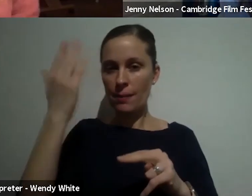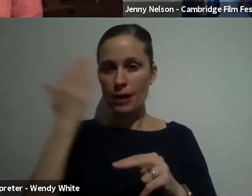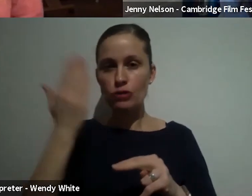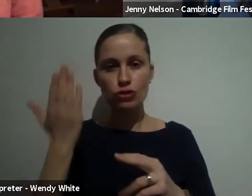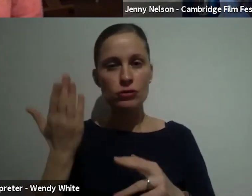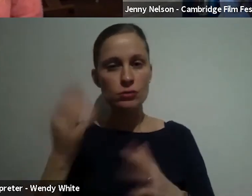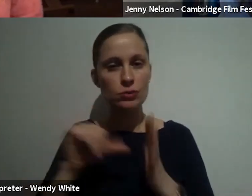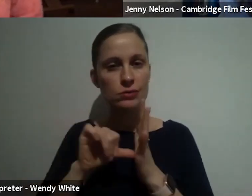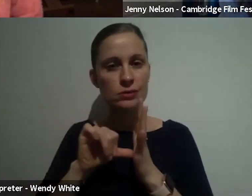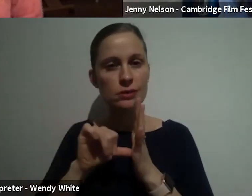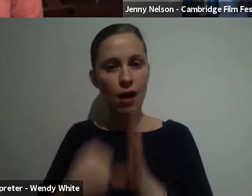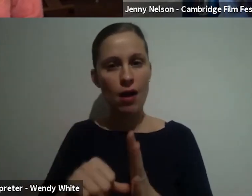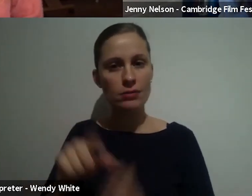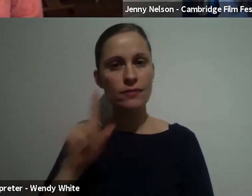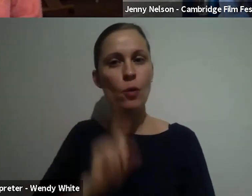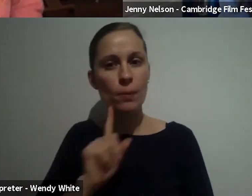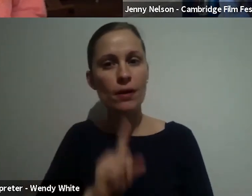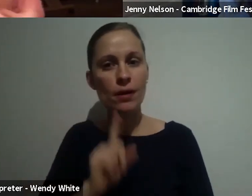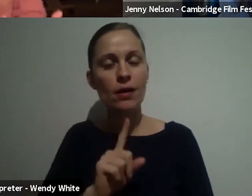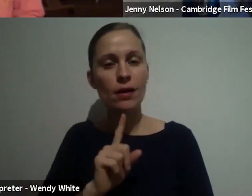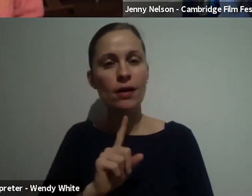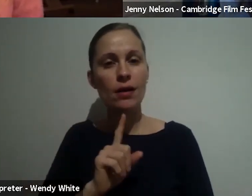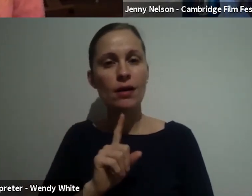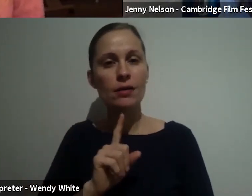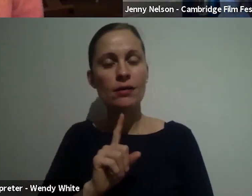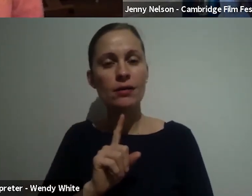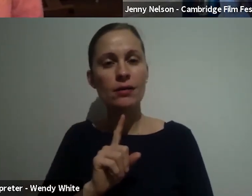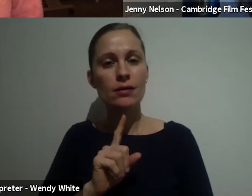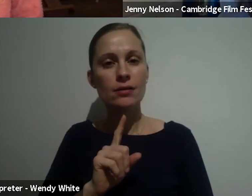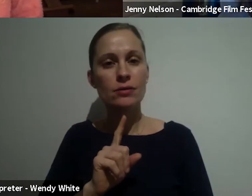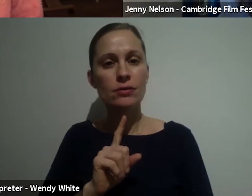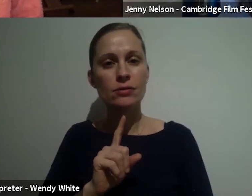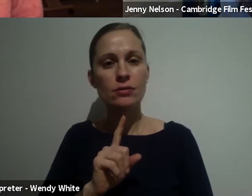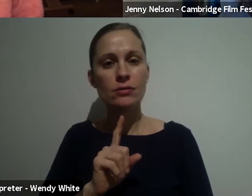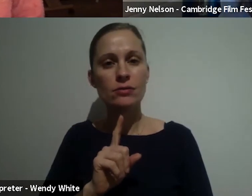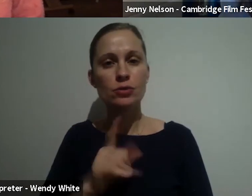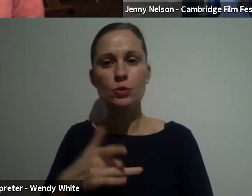was for women to feel like